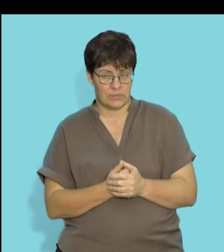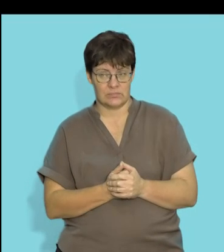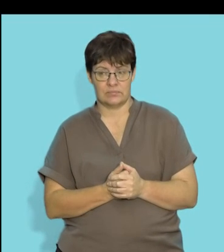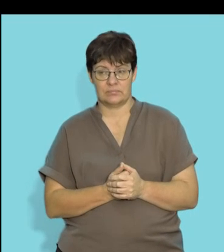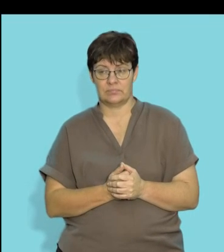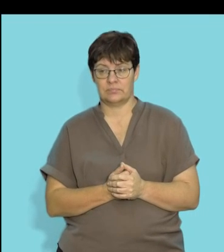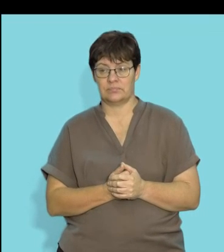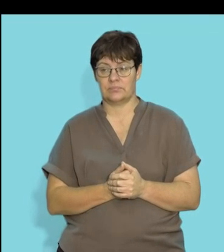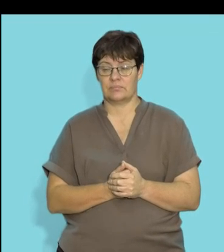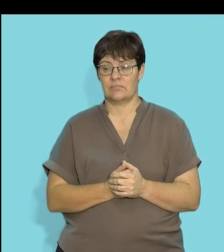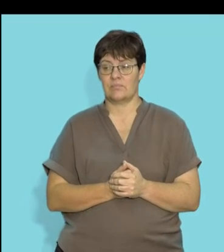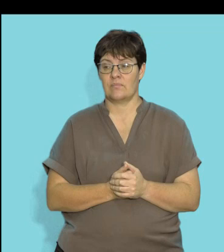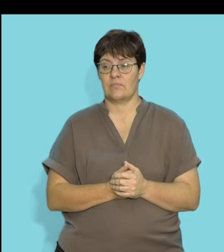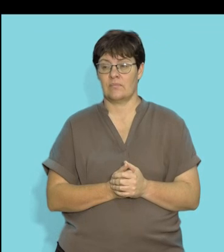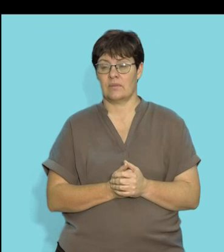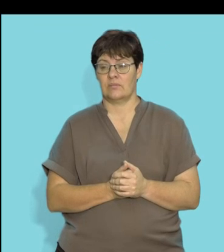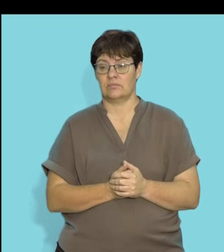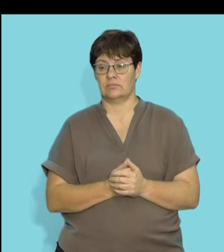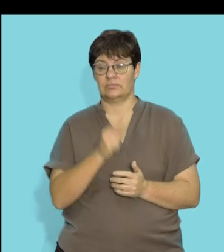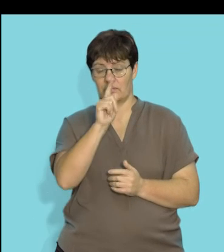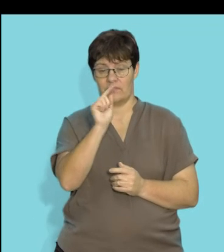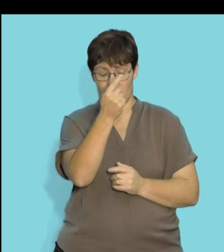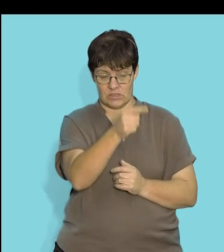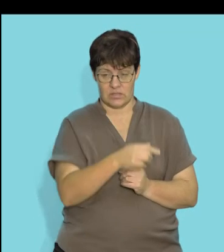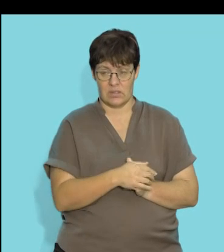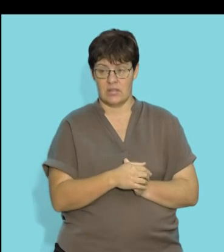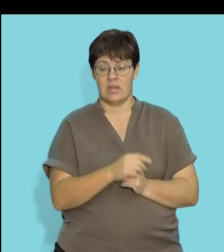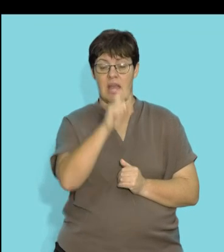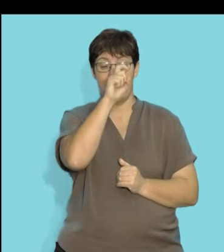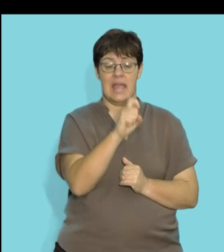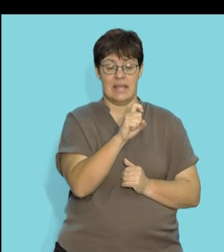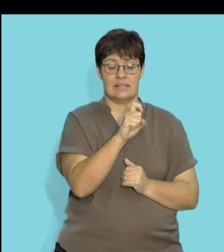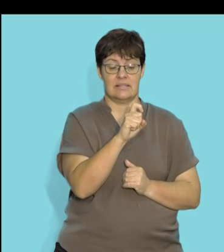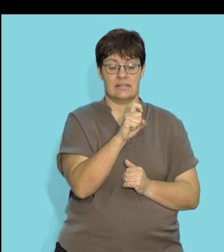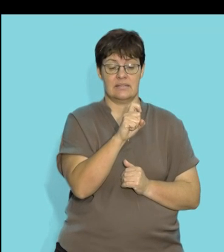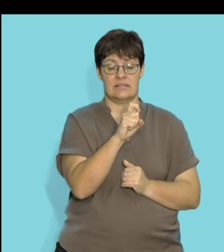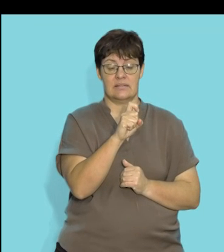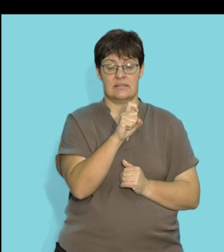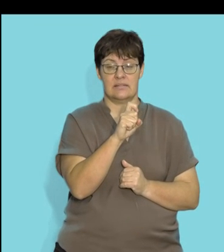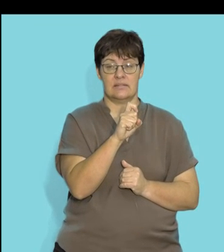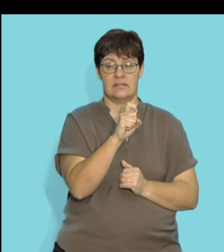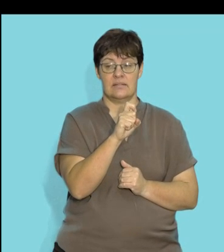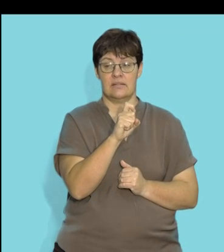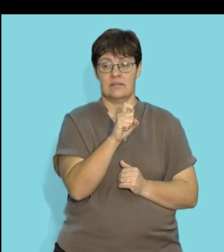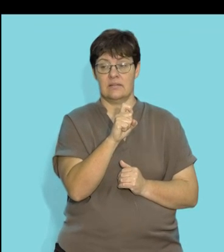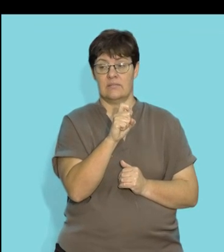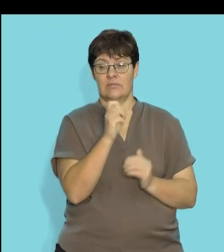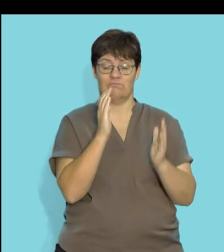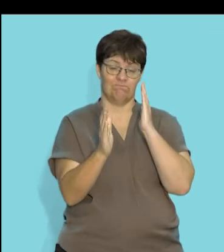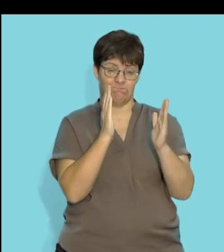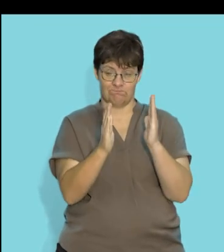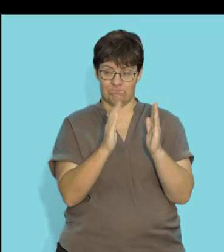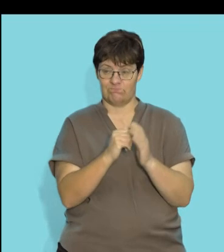that solution? You will write the solution as, for this first one, it will be x must